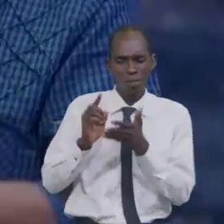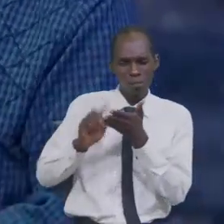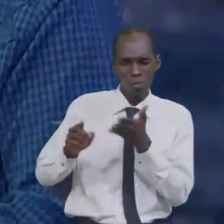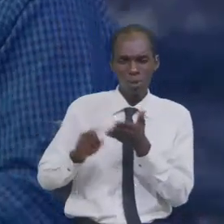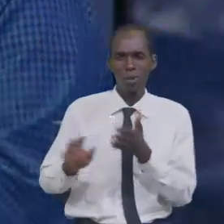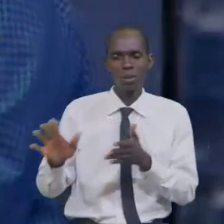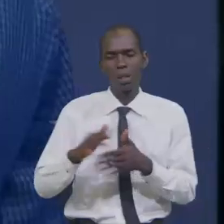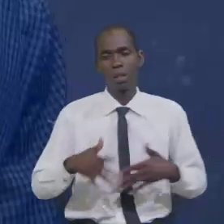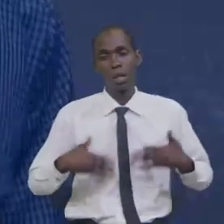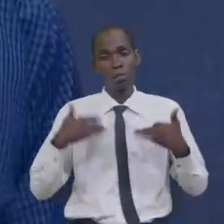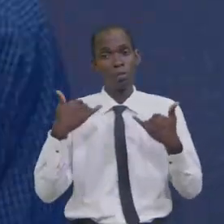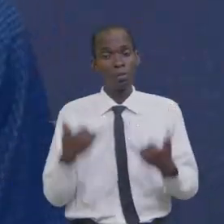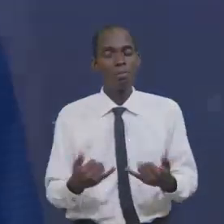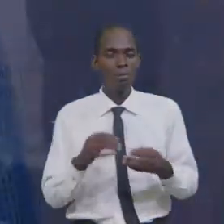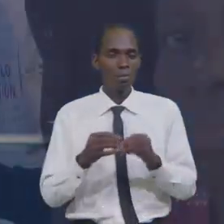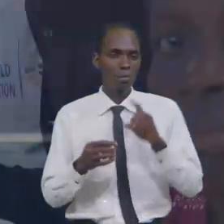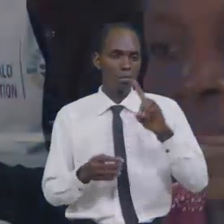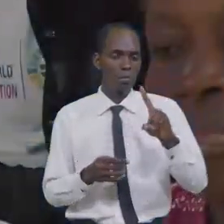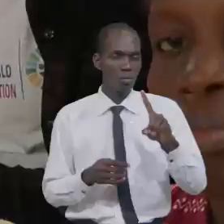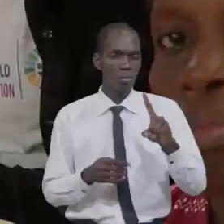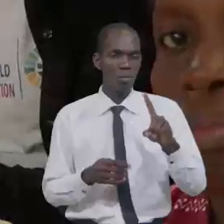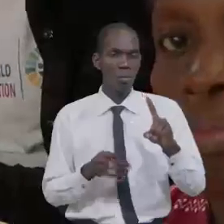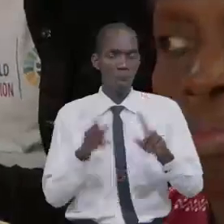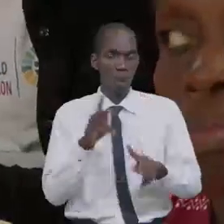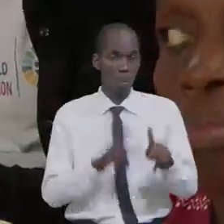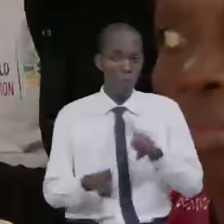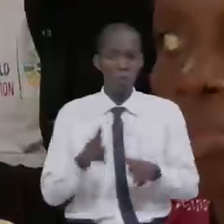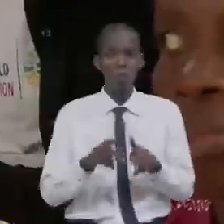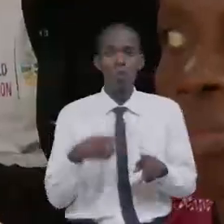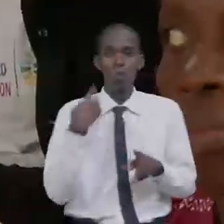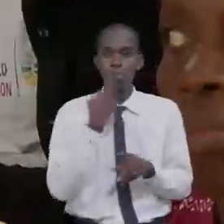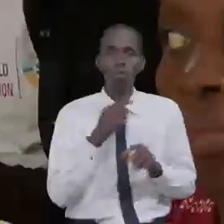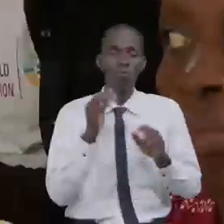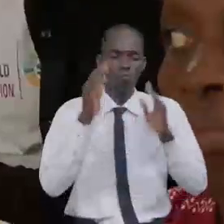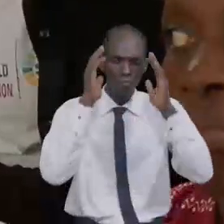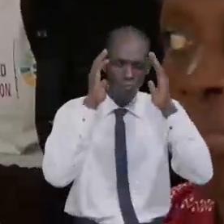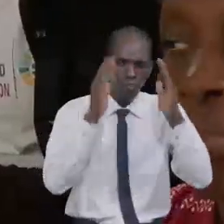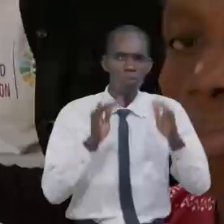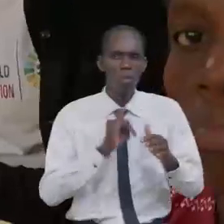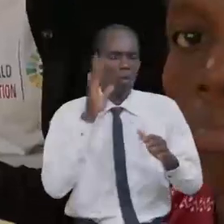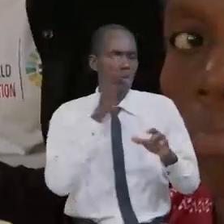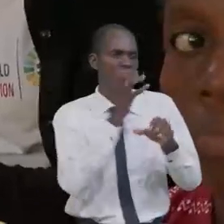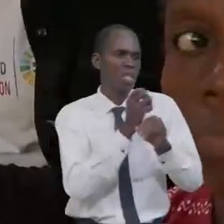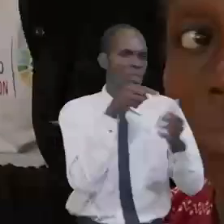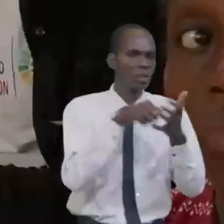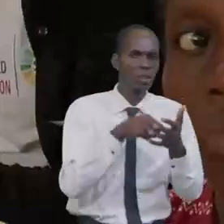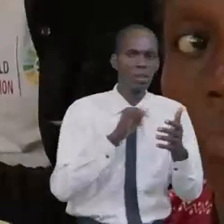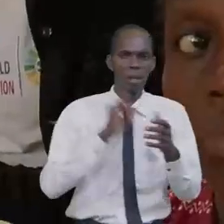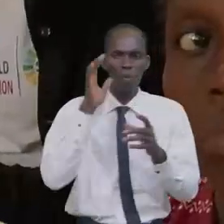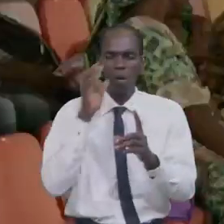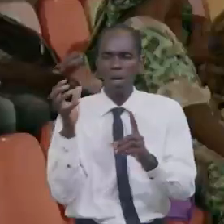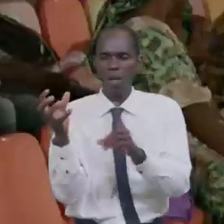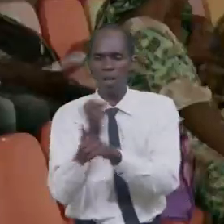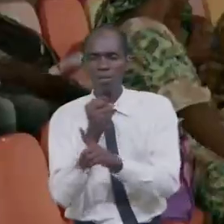regret. Number one, I'm looking at those people now who concentrate. I get this, capture that, I will